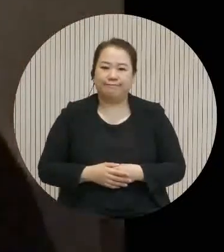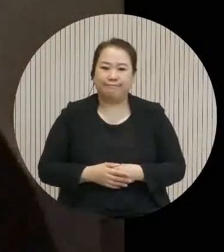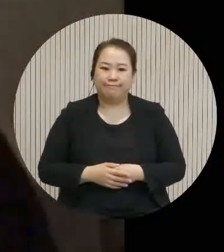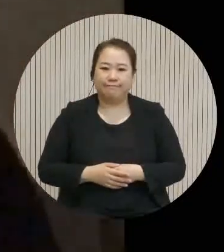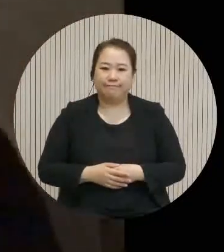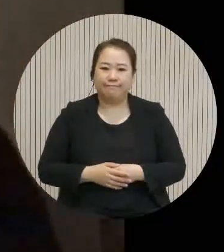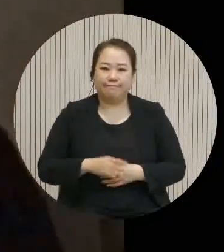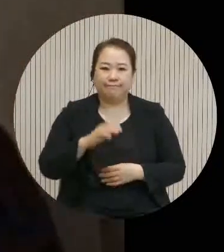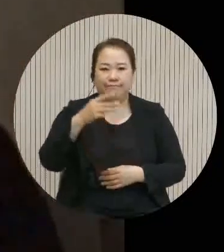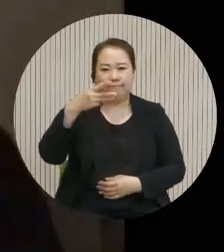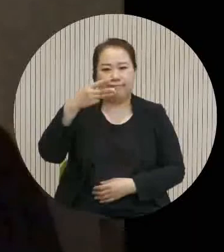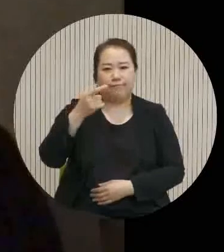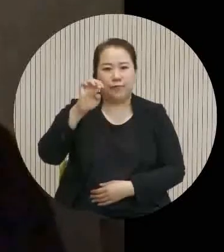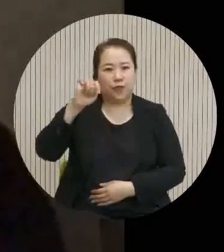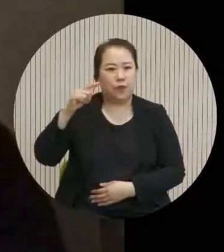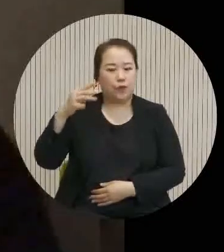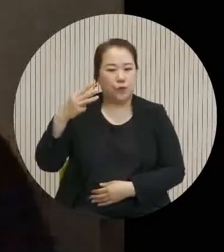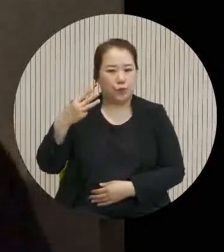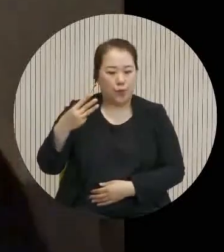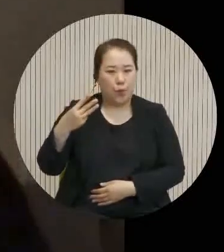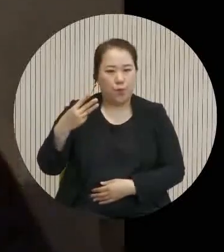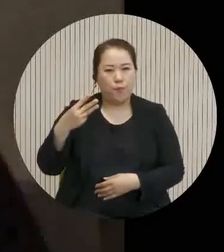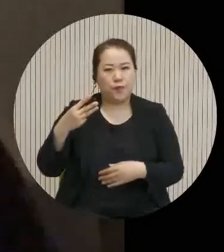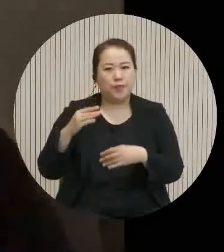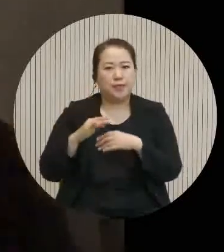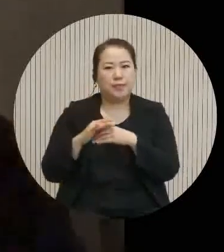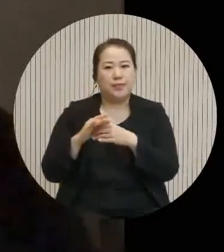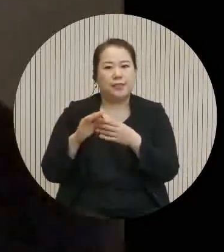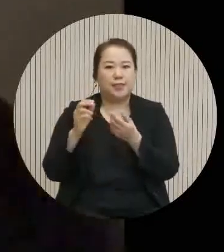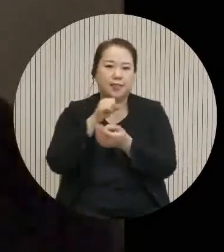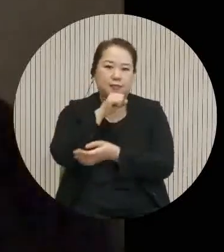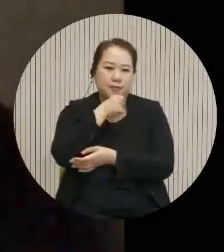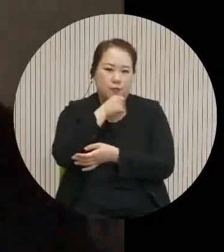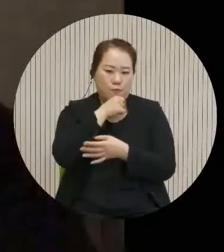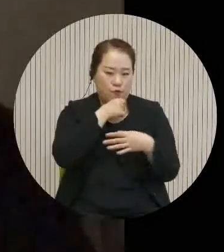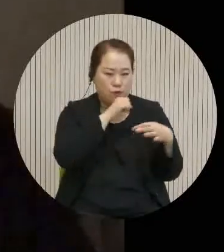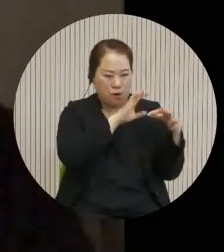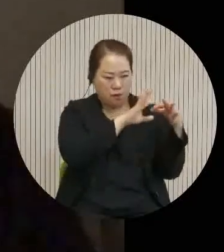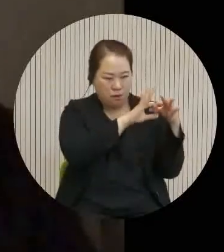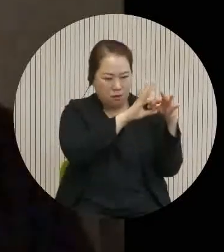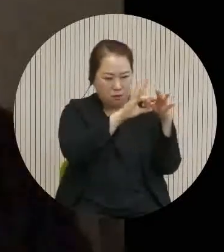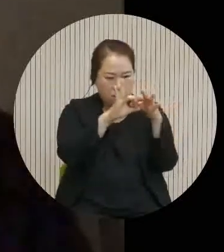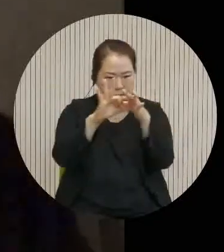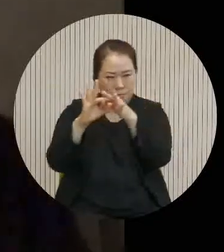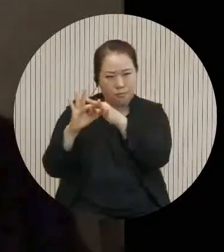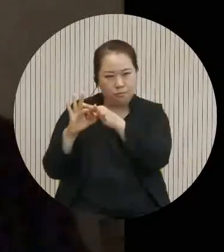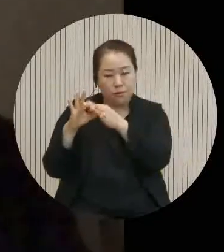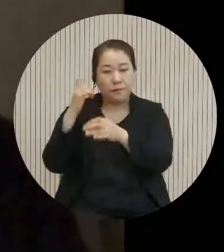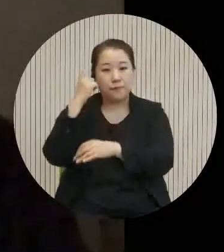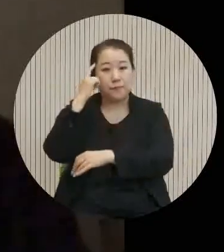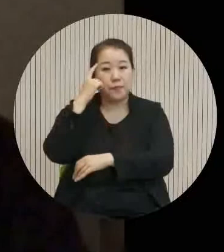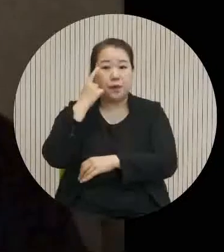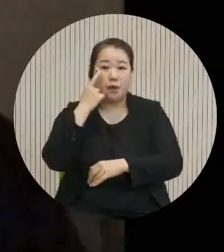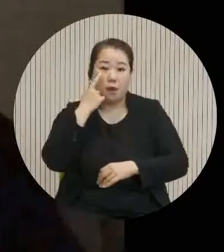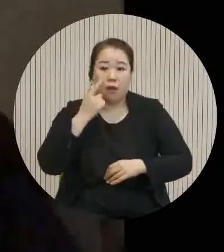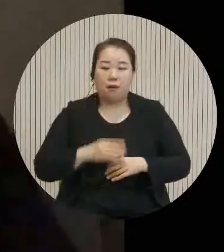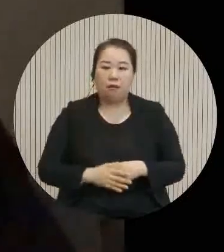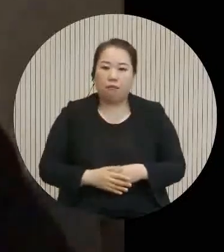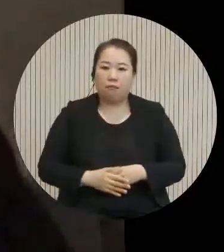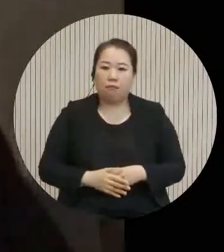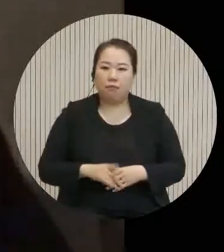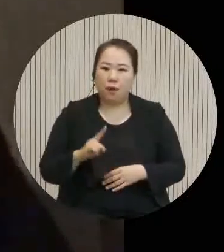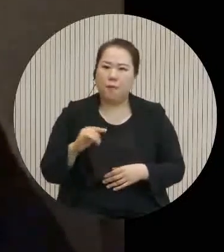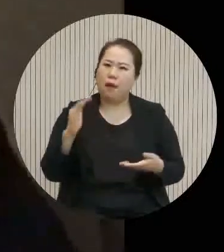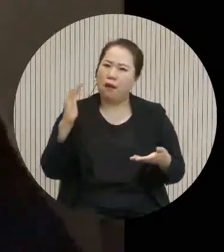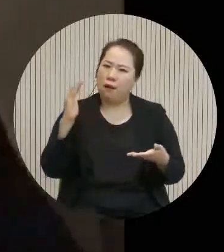TOEFL was nearly perfect. Both of you who remember your statistics class, correlation was 0.94. That's